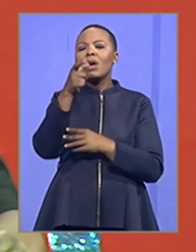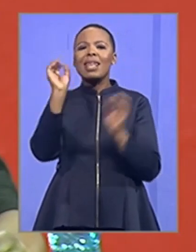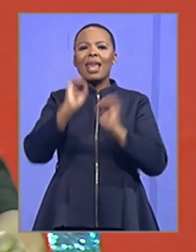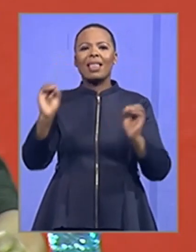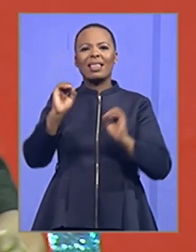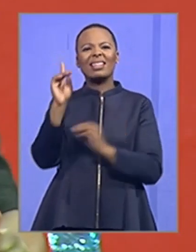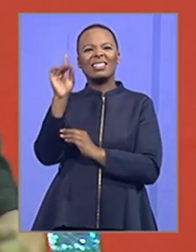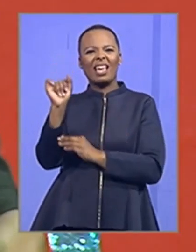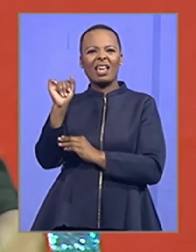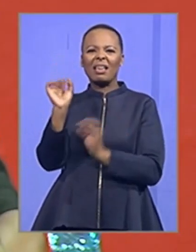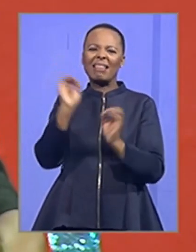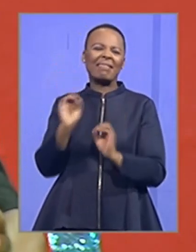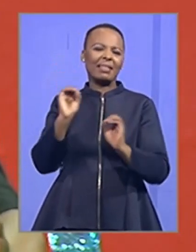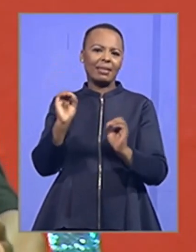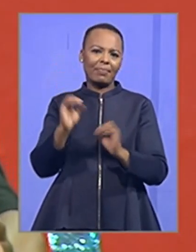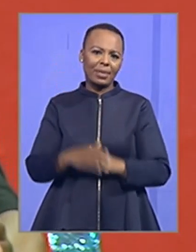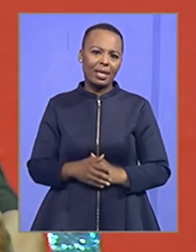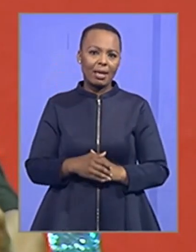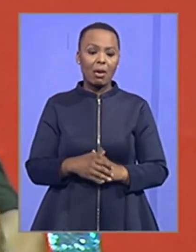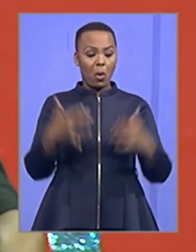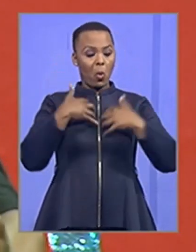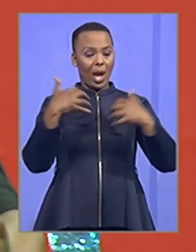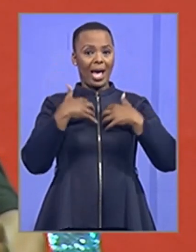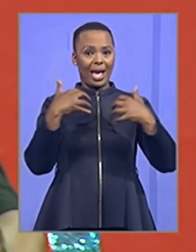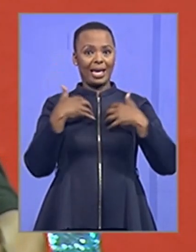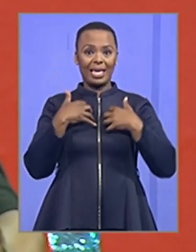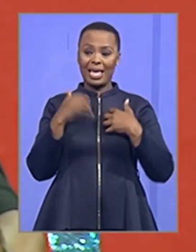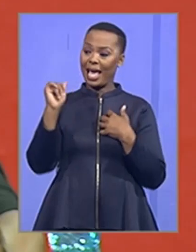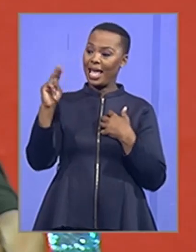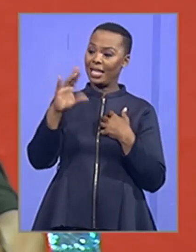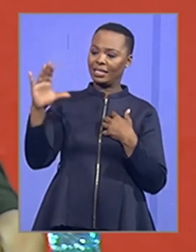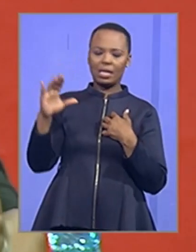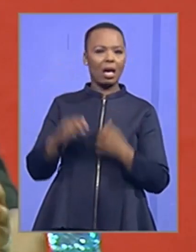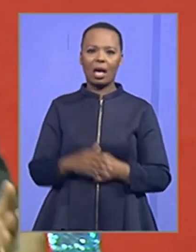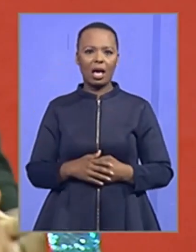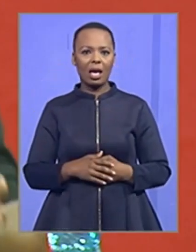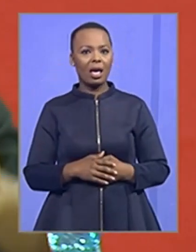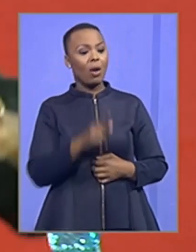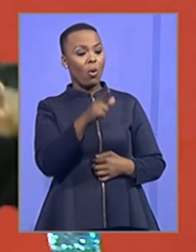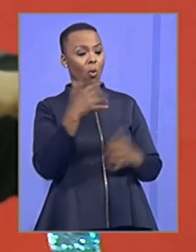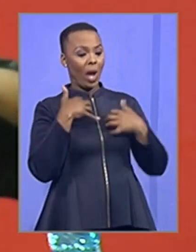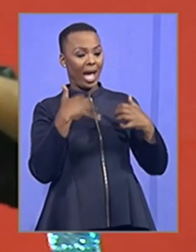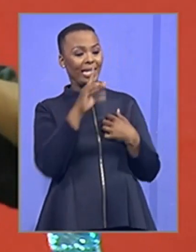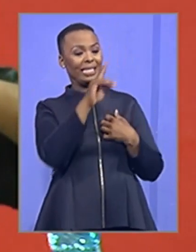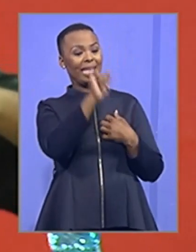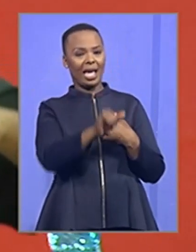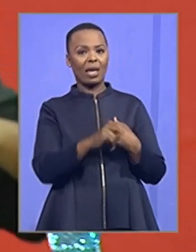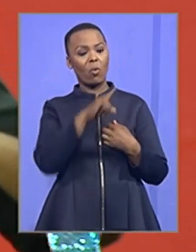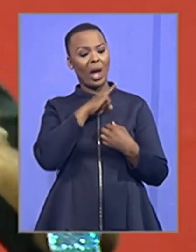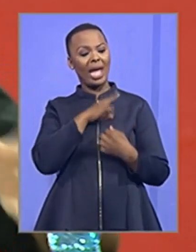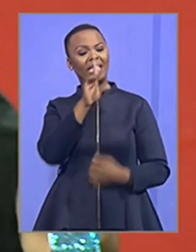DA. Our worry is not the ANC, our worry is the DA. Because the DA is pretending,